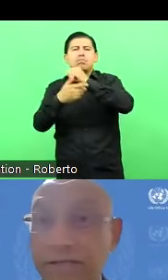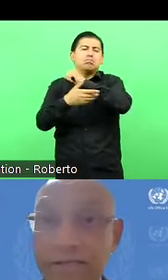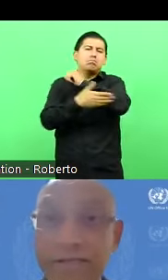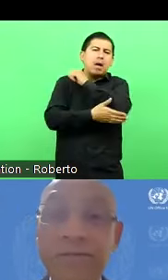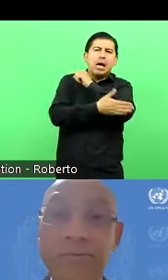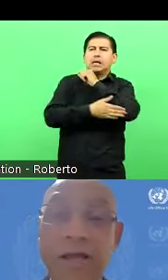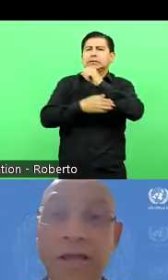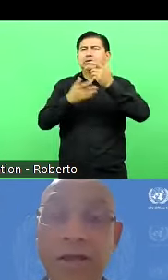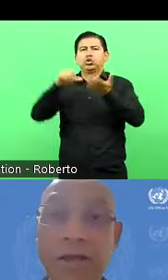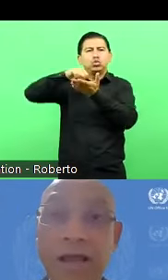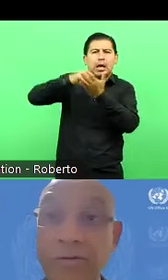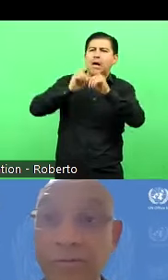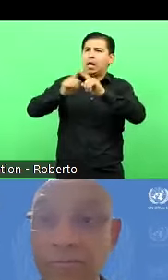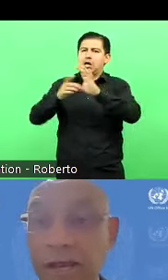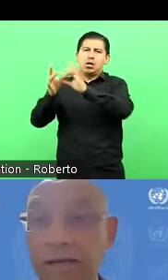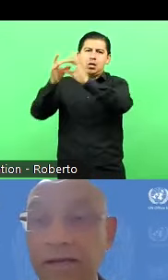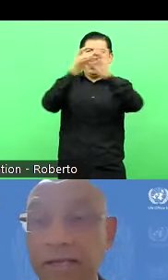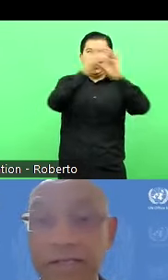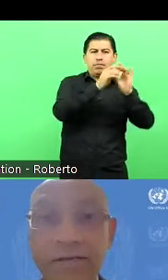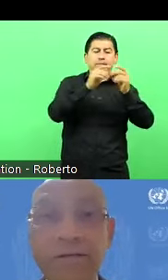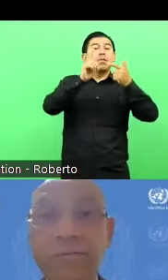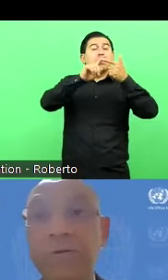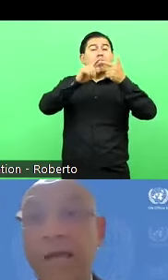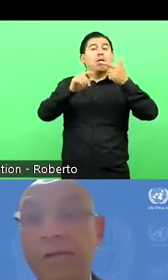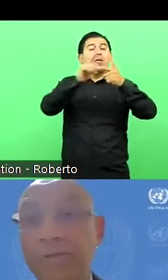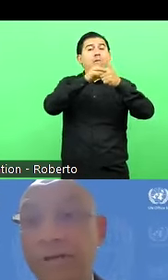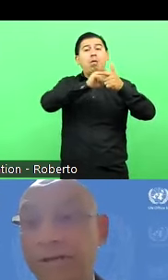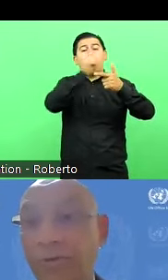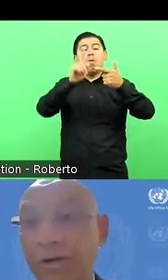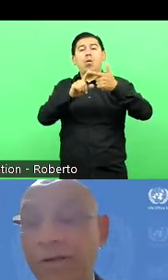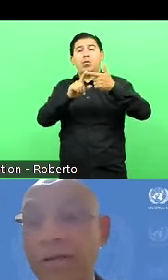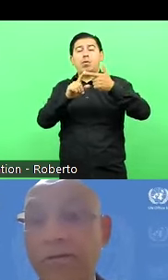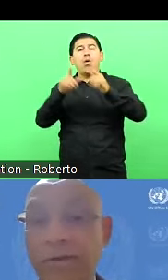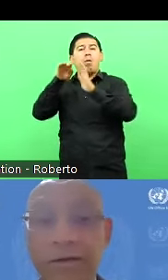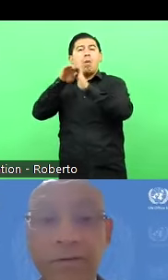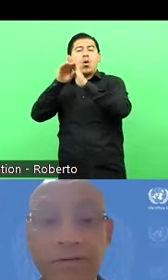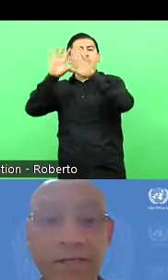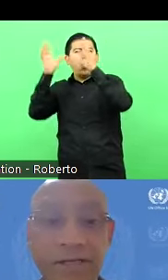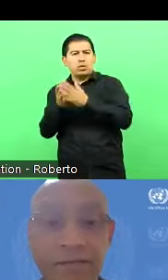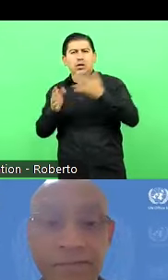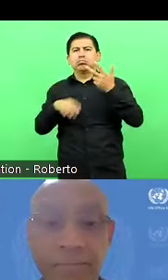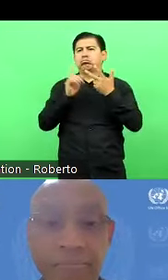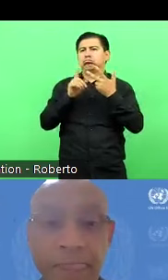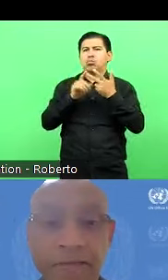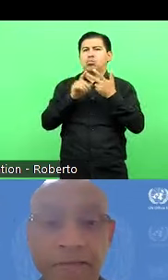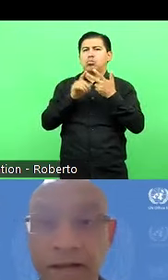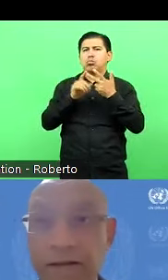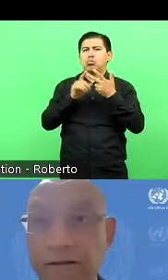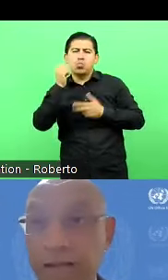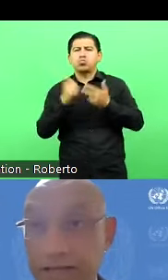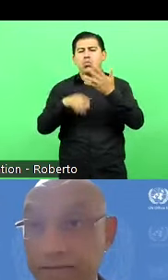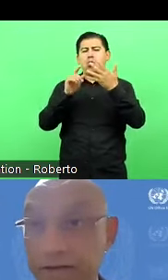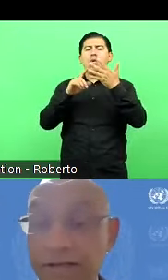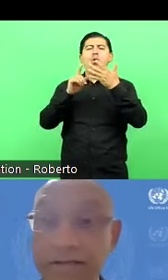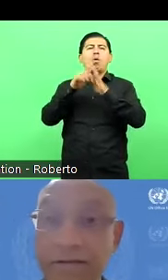UN agencies and the World Bank and the Asian Development Bank, which are involved with urban resilience. There are,